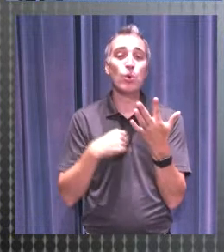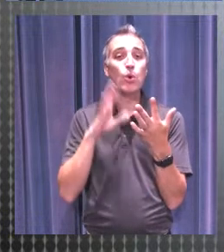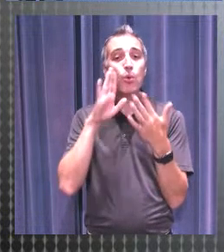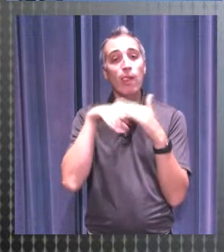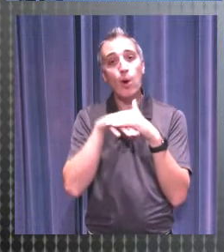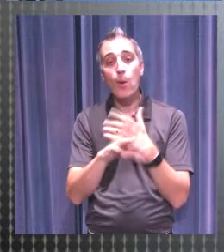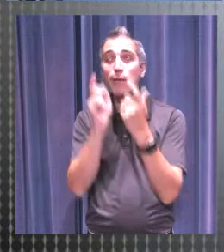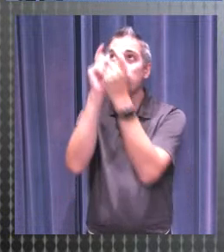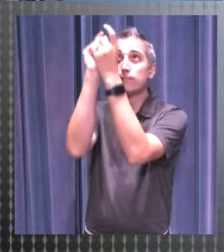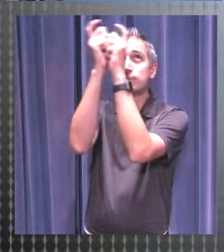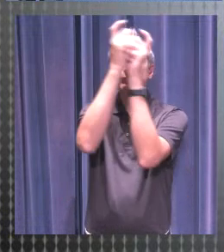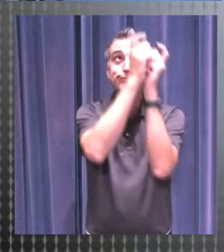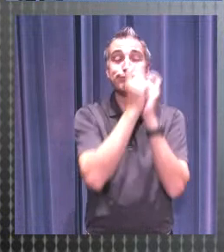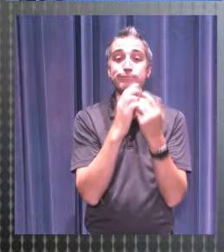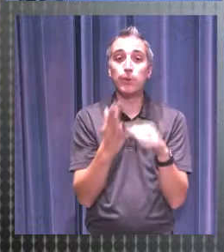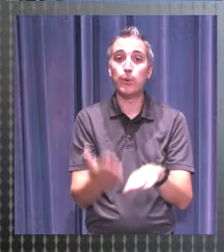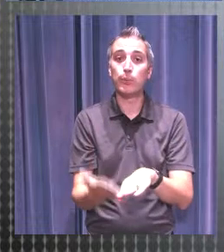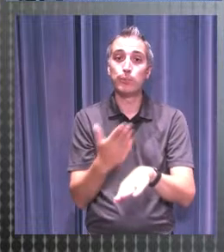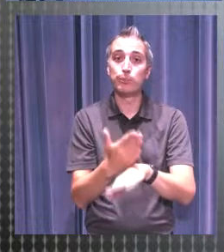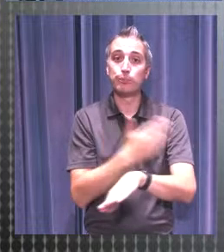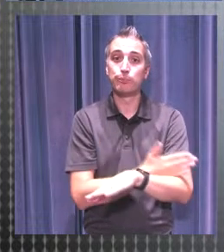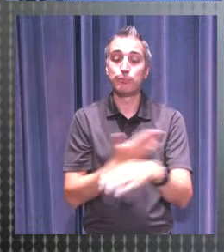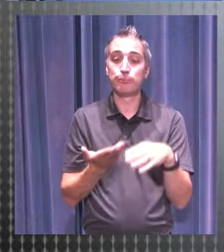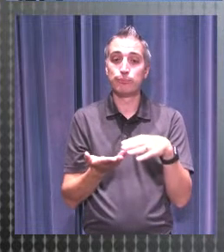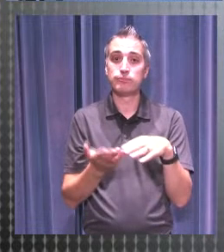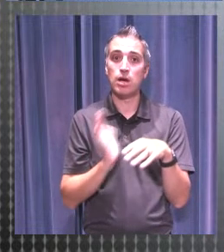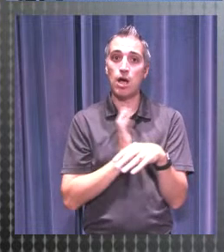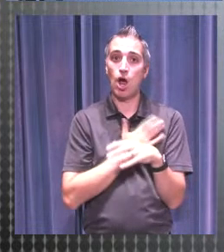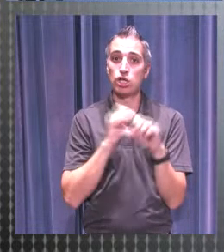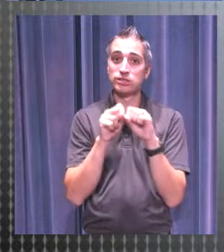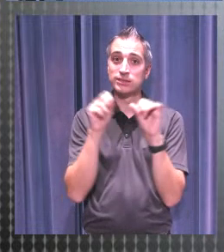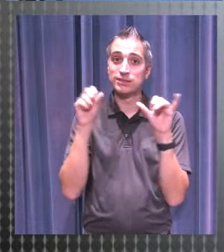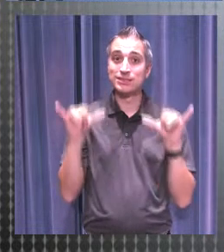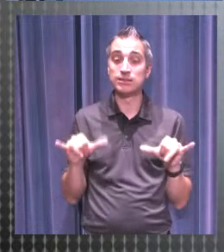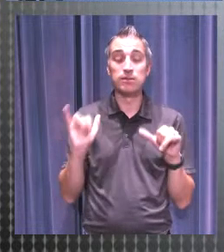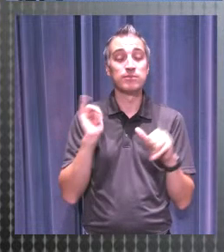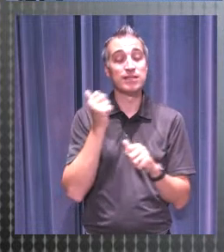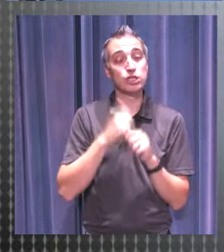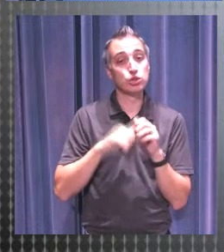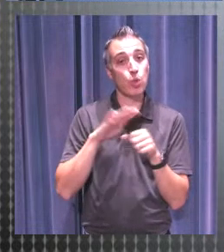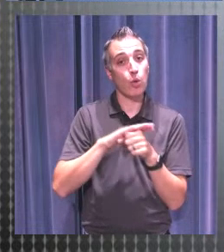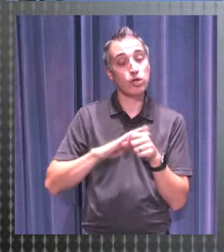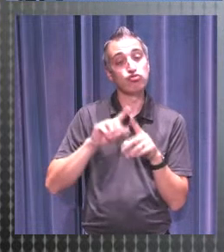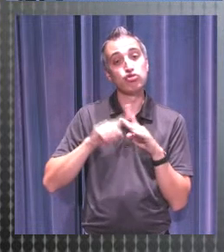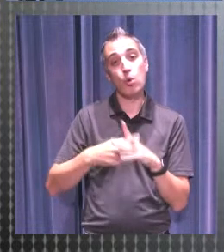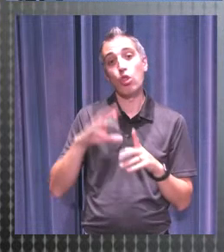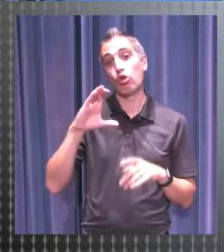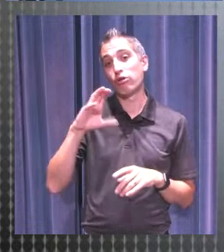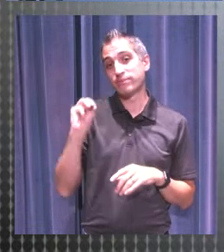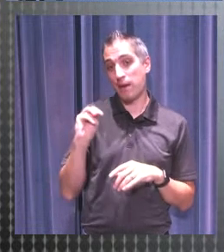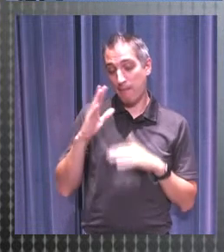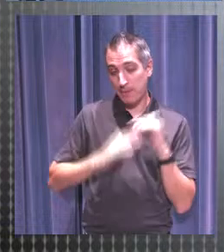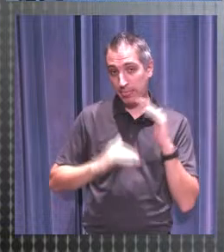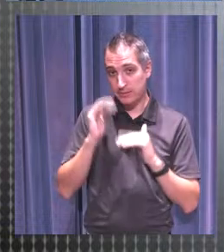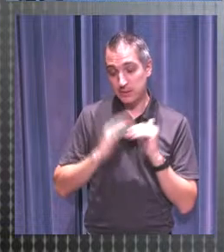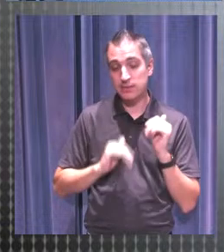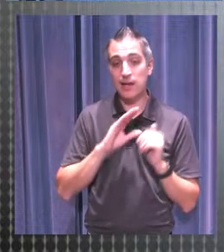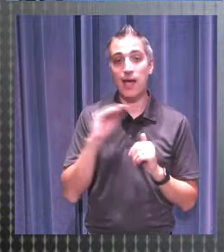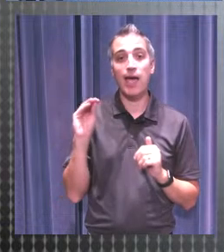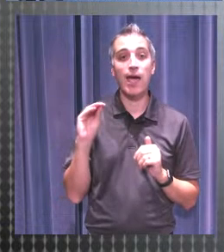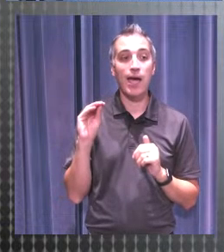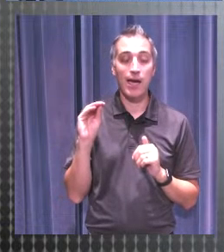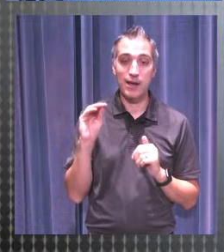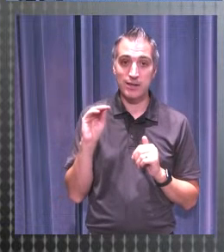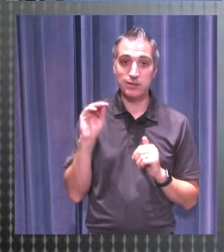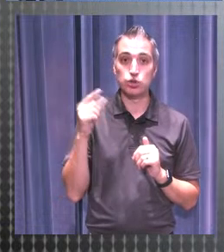making modifications and improvements to the system that we have today in each of these locations, starting with the Curtis Mott building here and VADC and